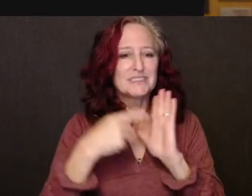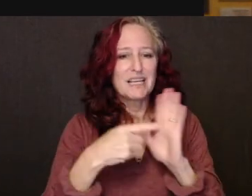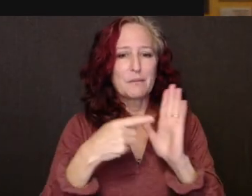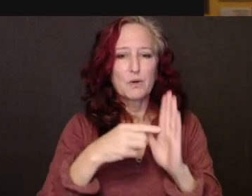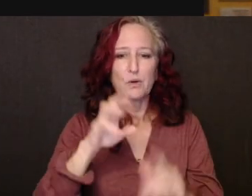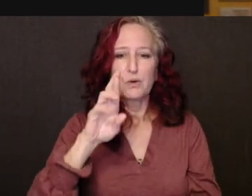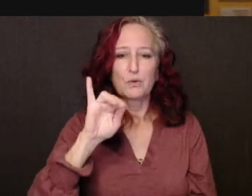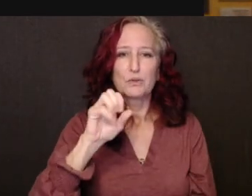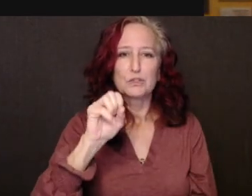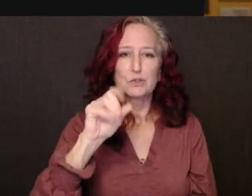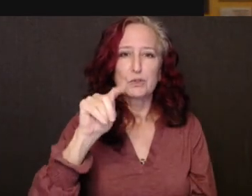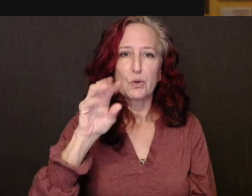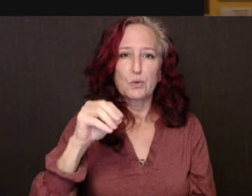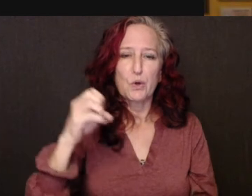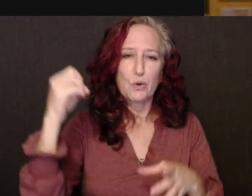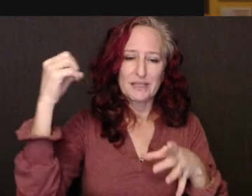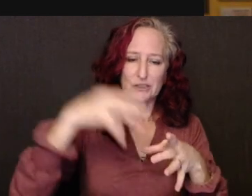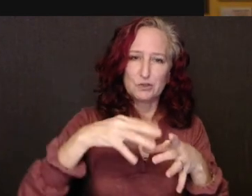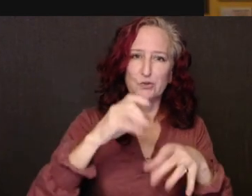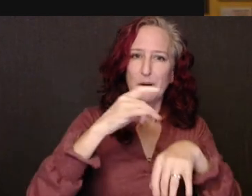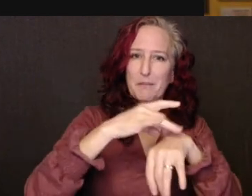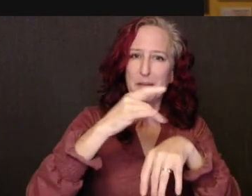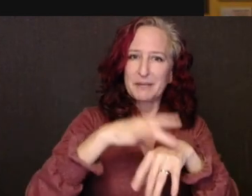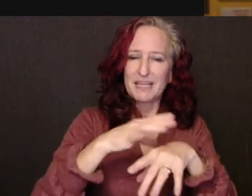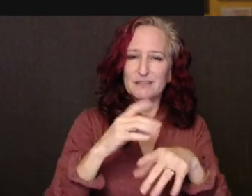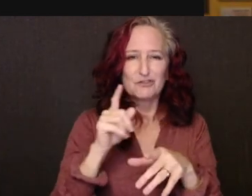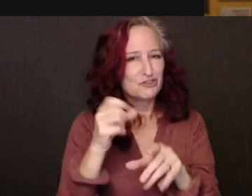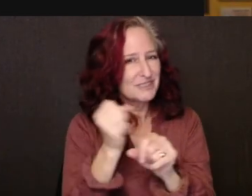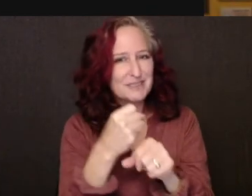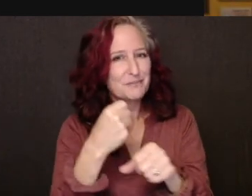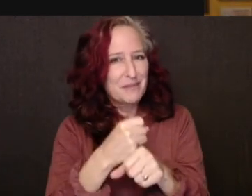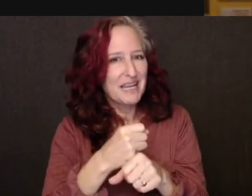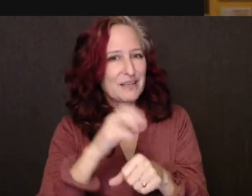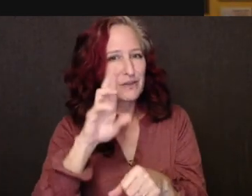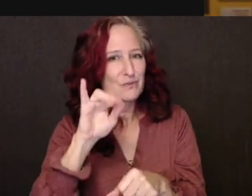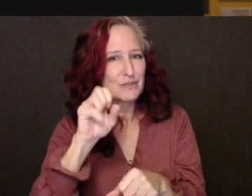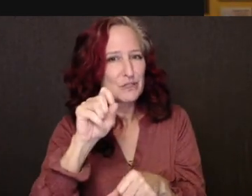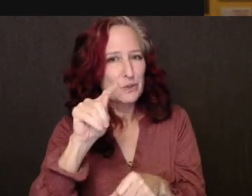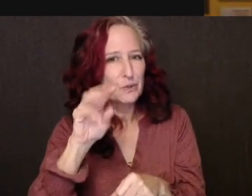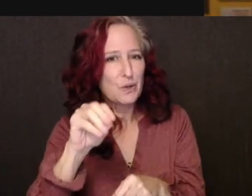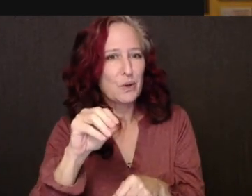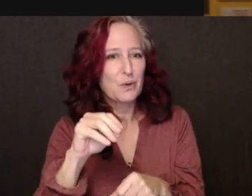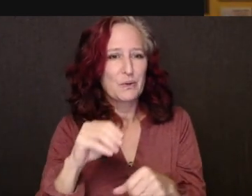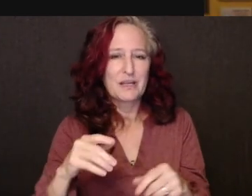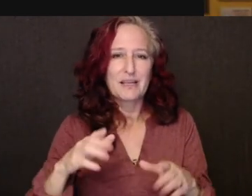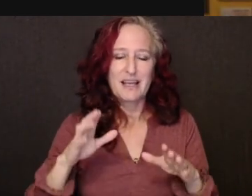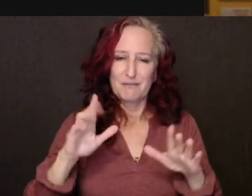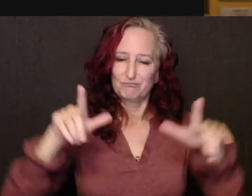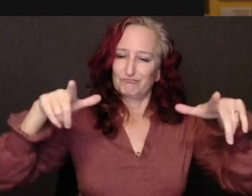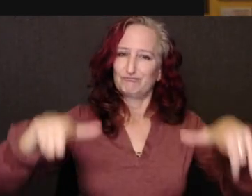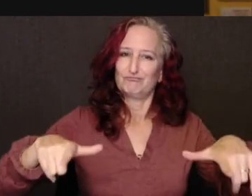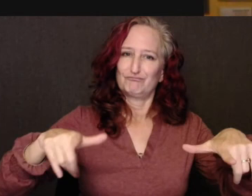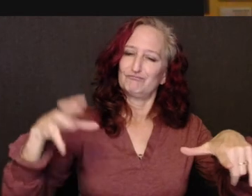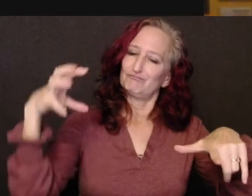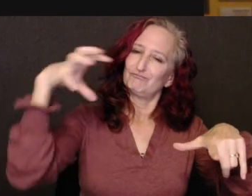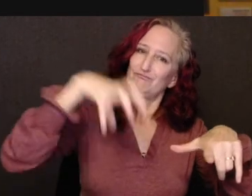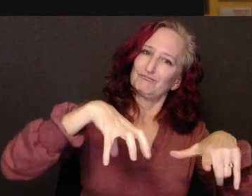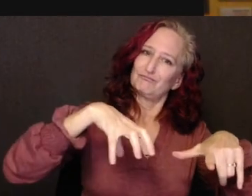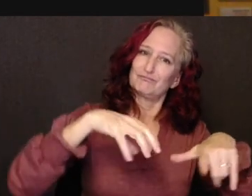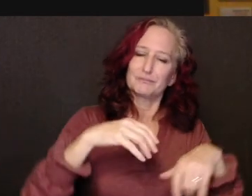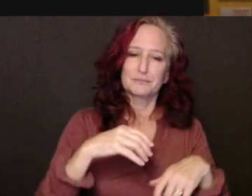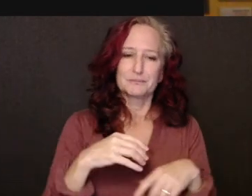too, you can just make part of the recipe and it'll be fine just as is. For instance, with